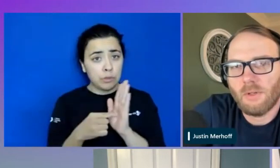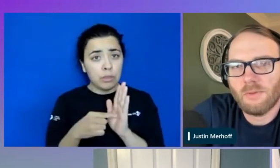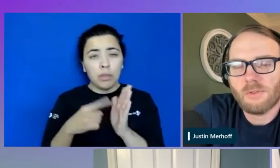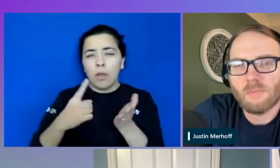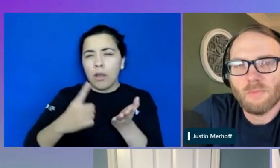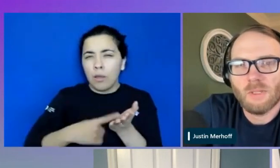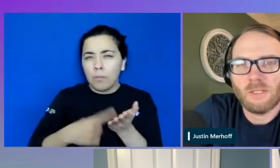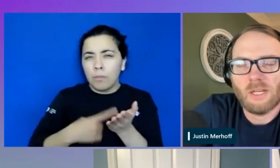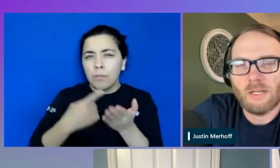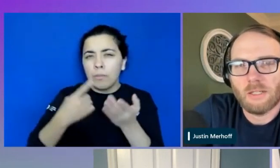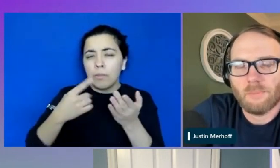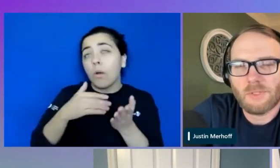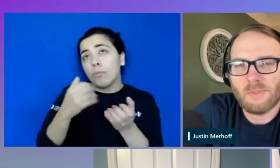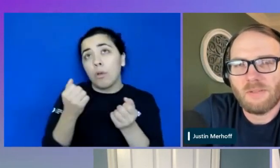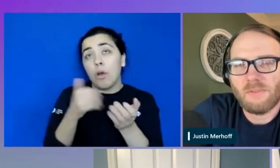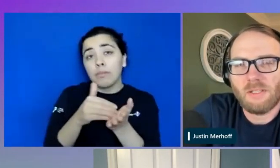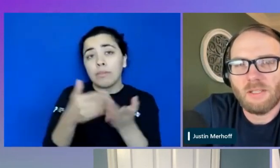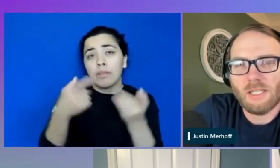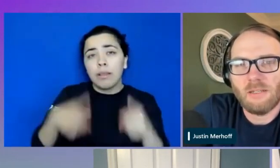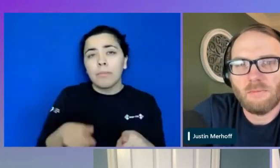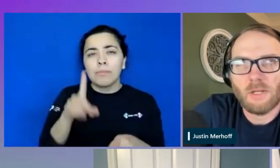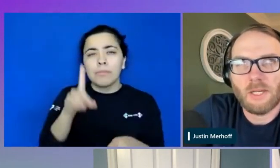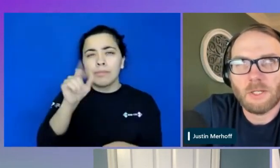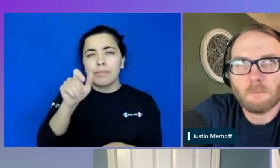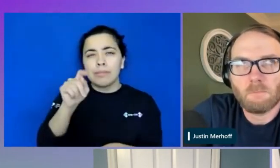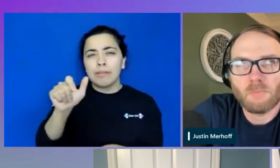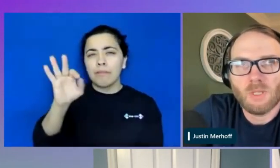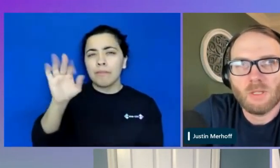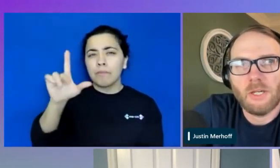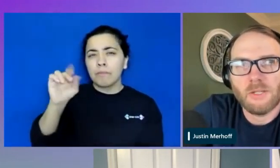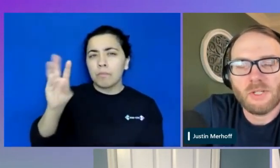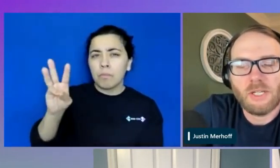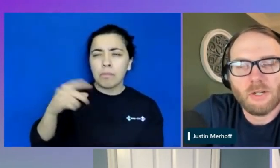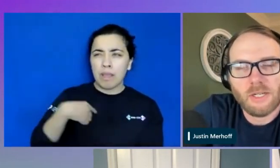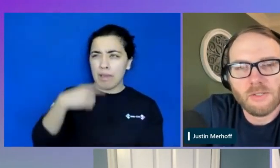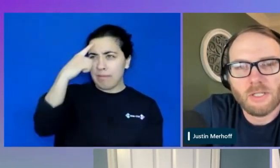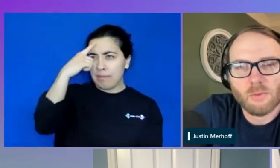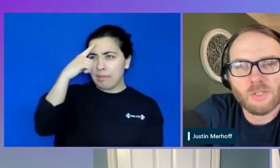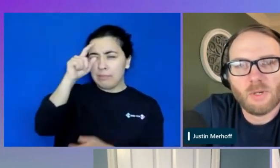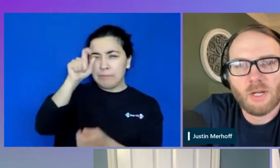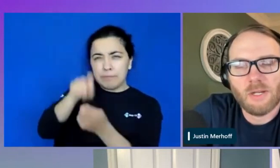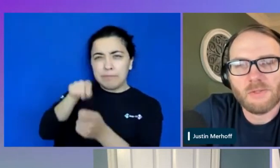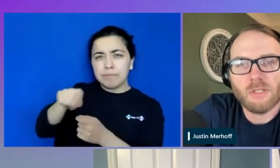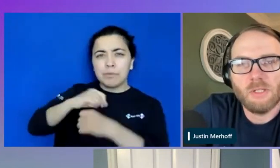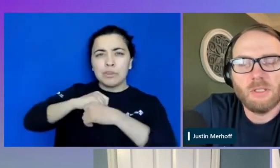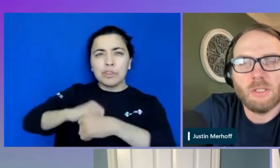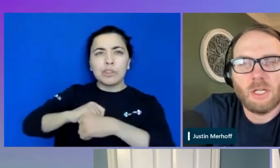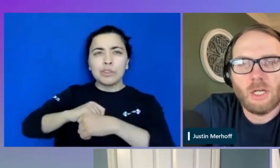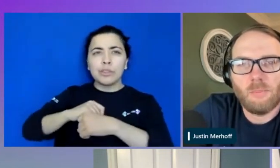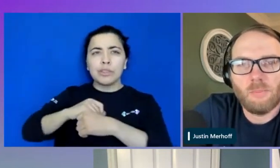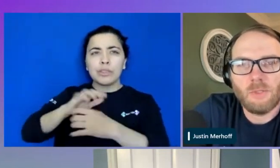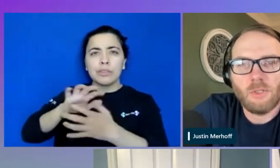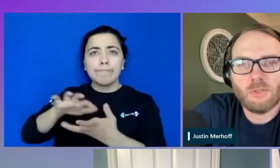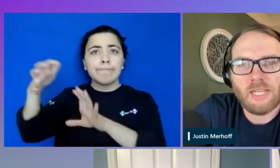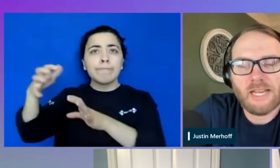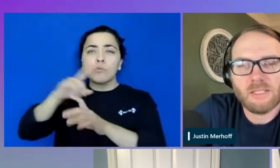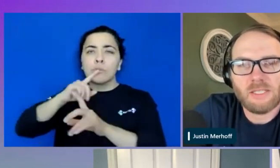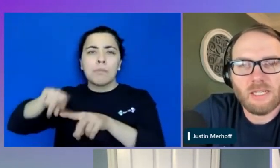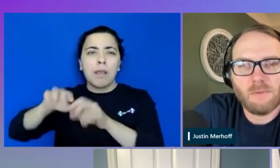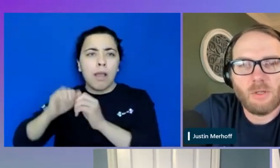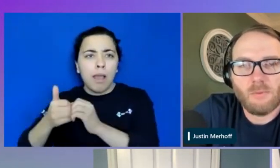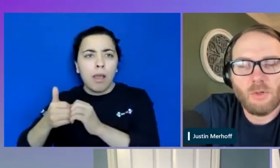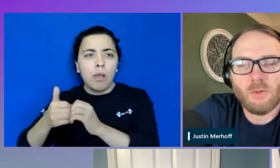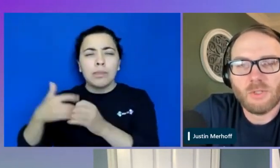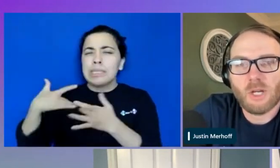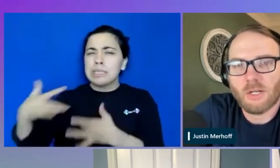data flows, like I'm specifically thinking of like security incident response, usually has a